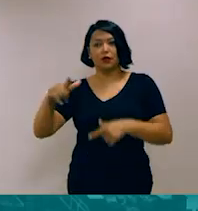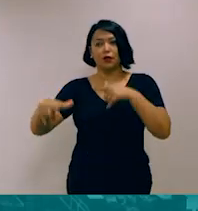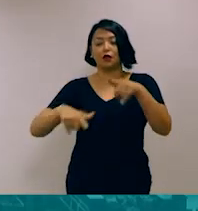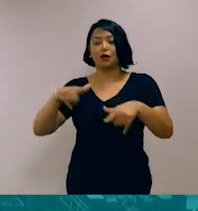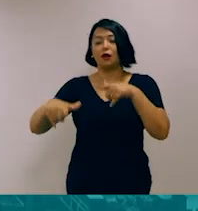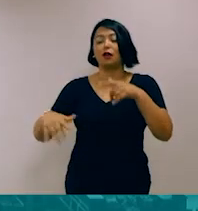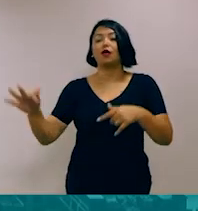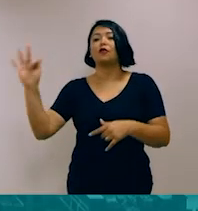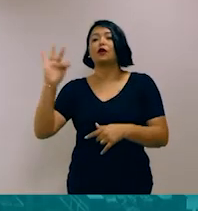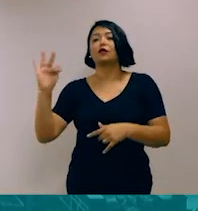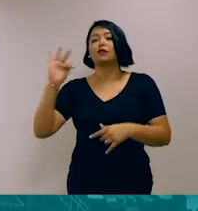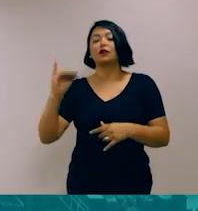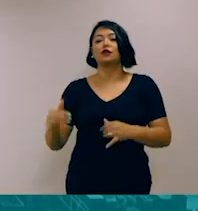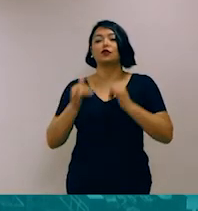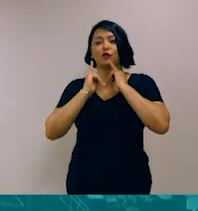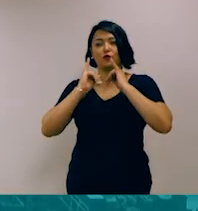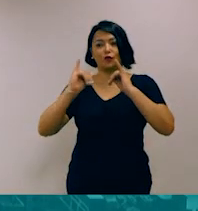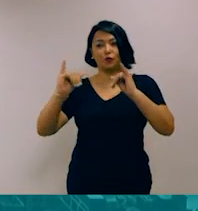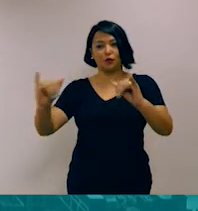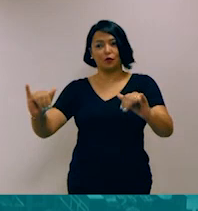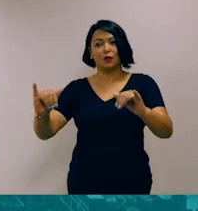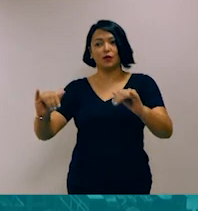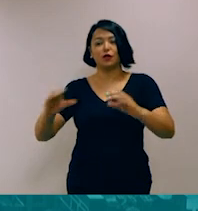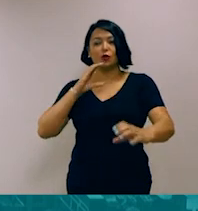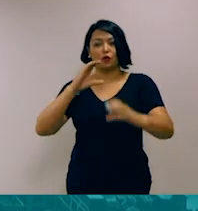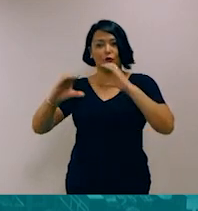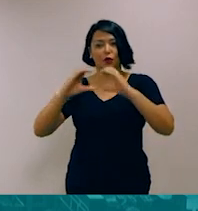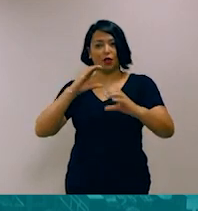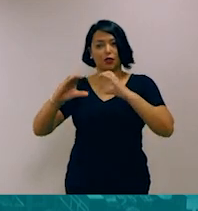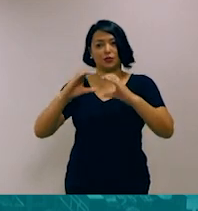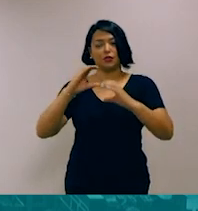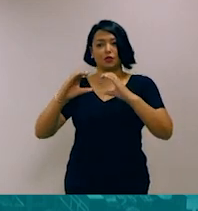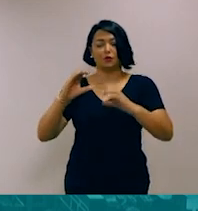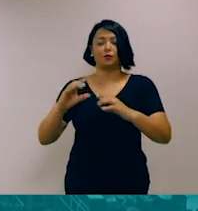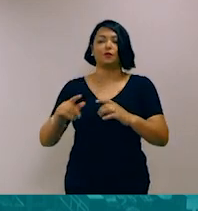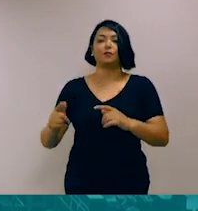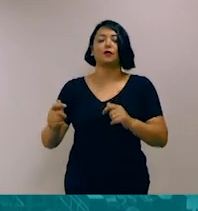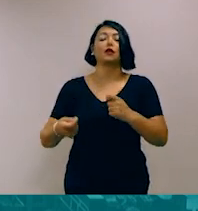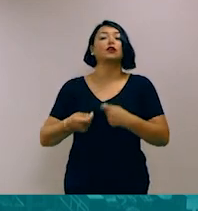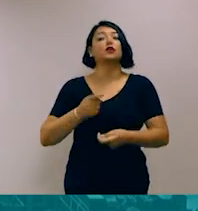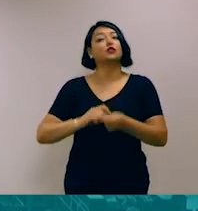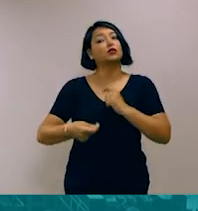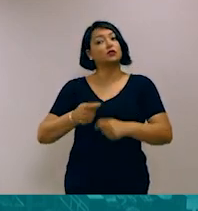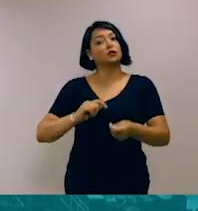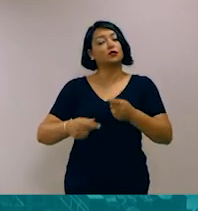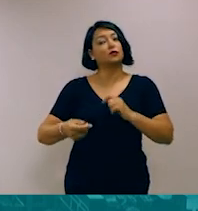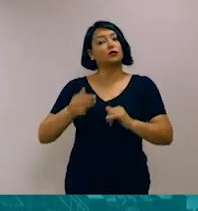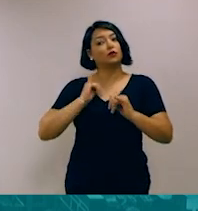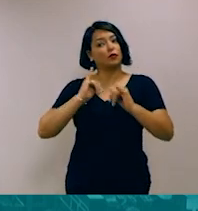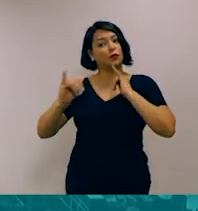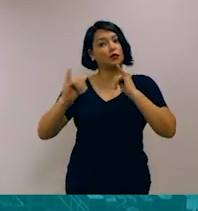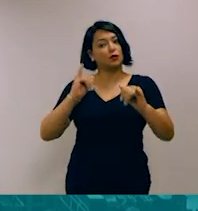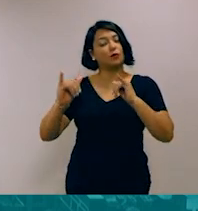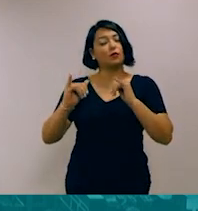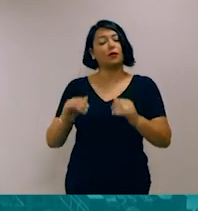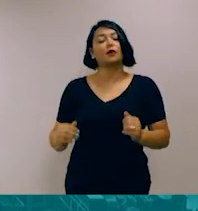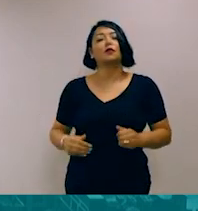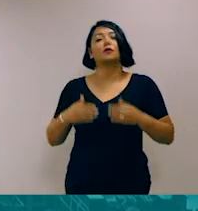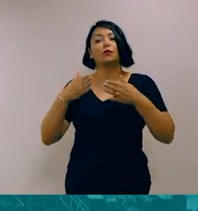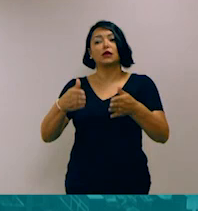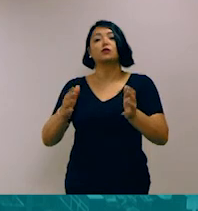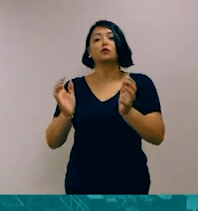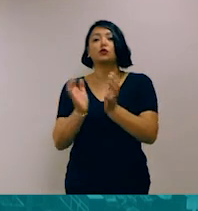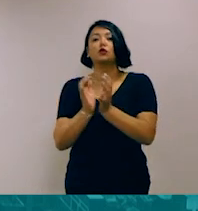the UFG. I work with the Management of Information at the Communication